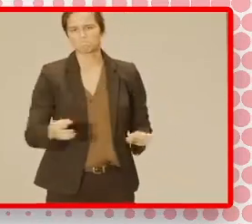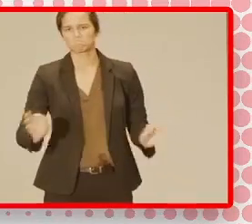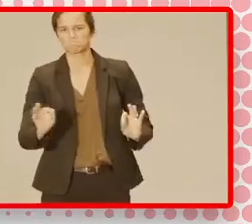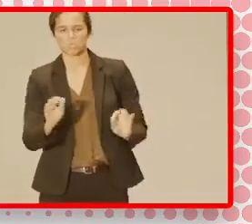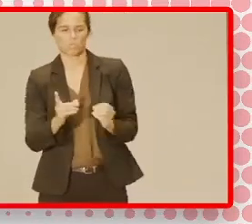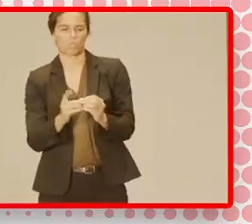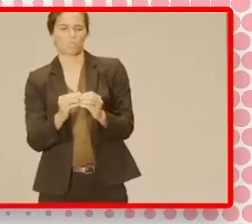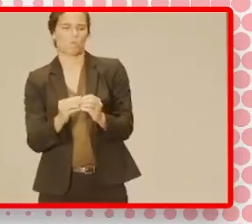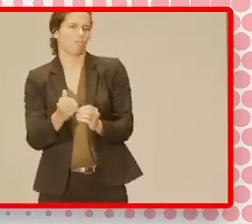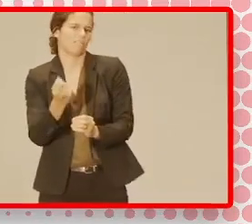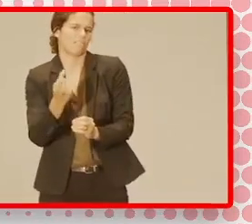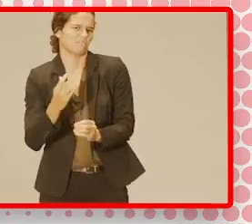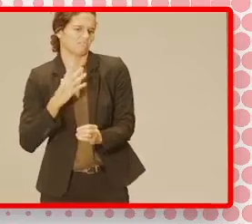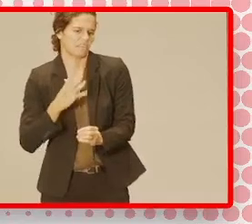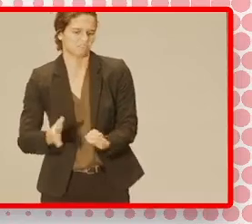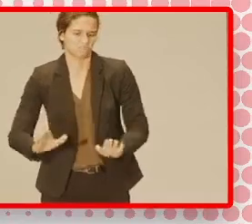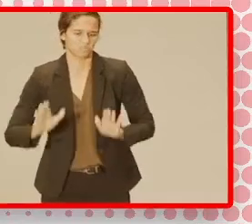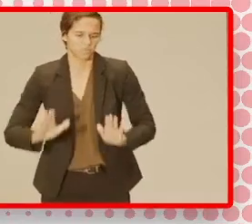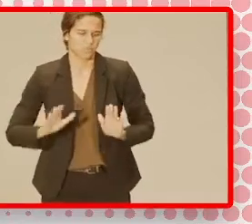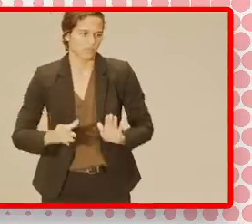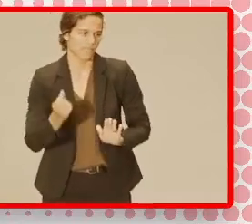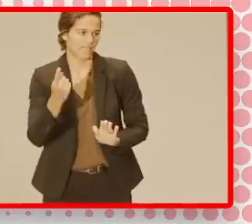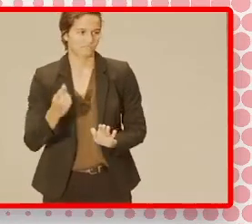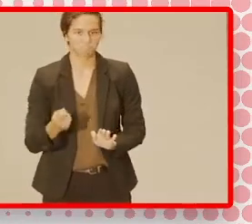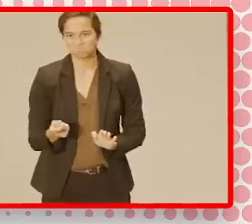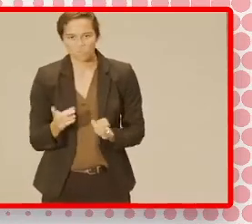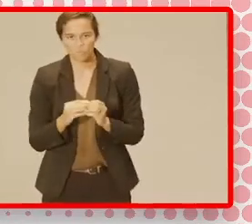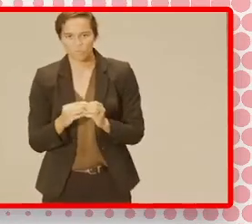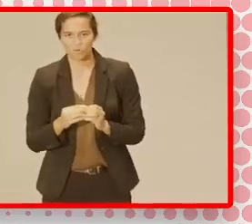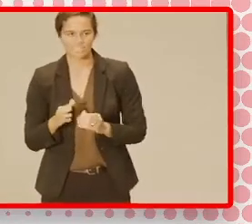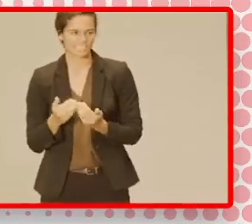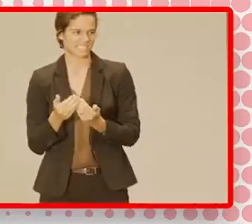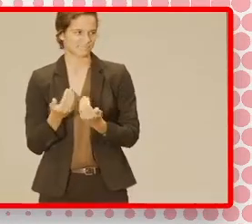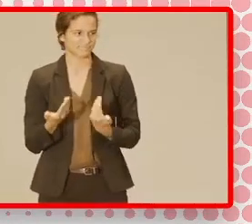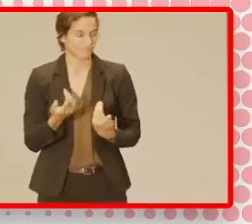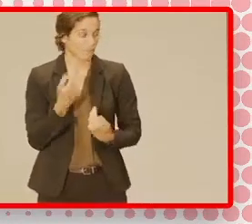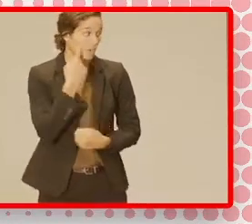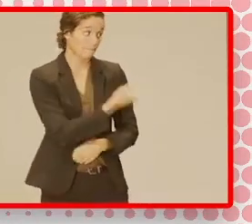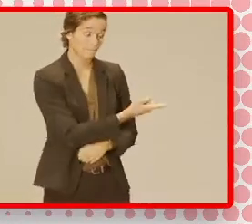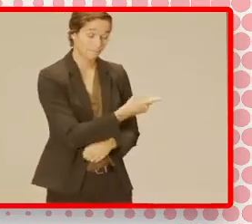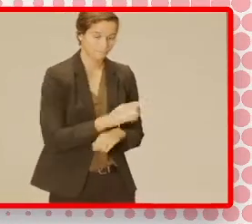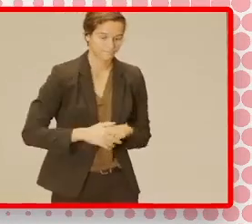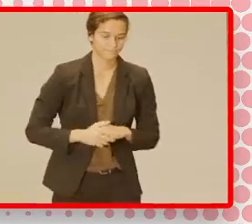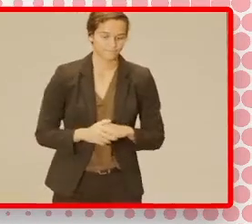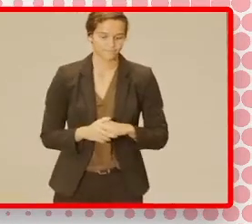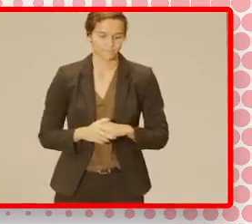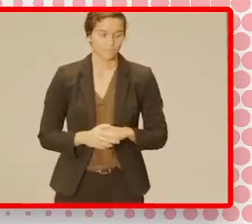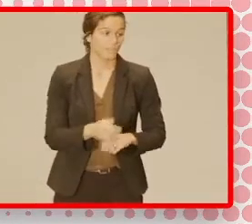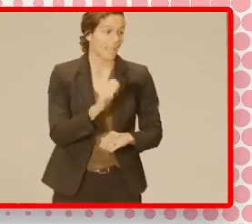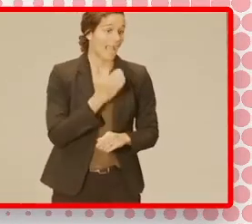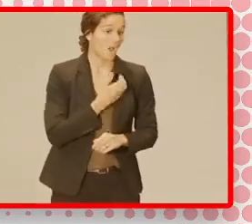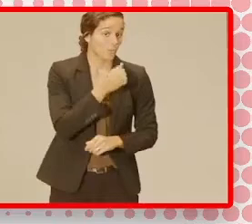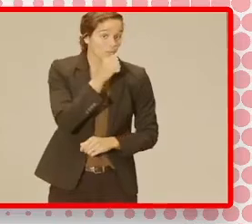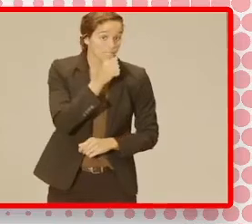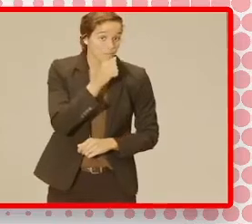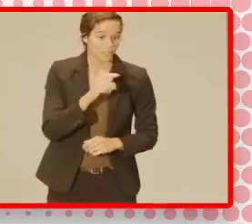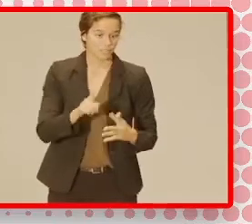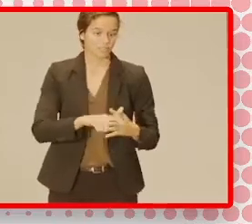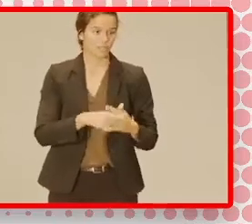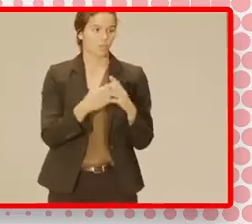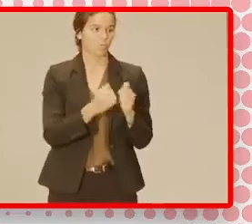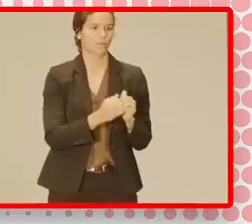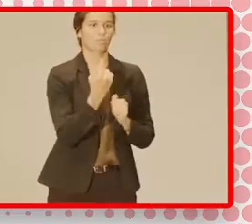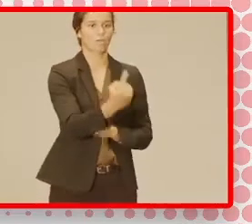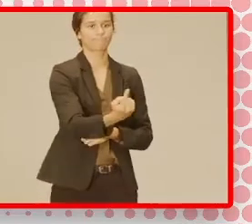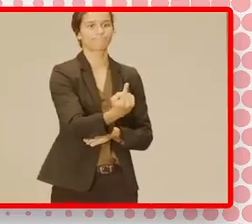more. And so the secret is to start with one of anything,